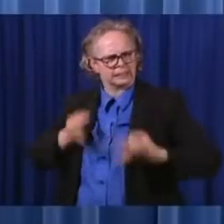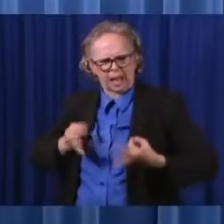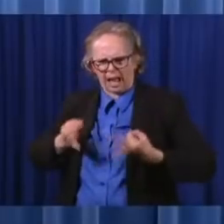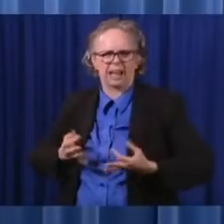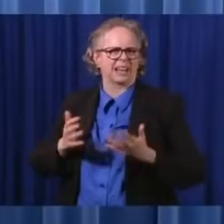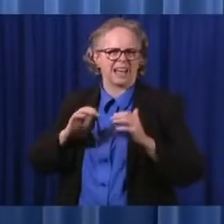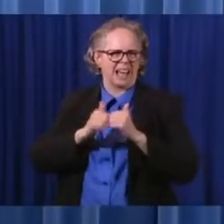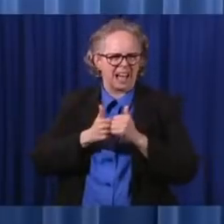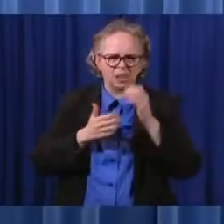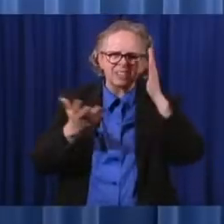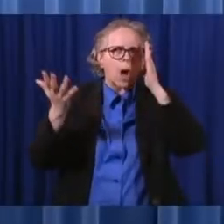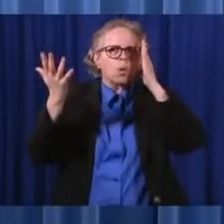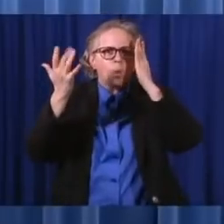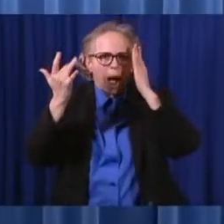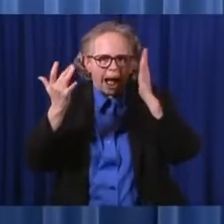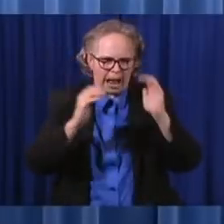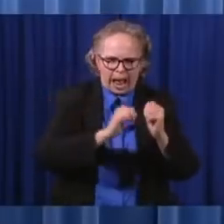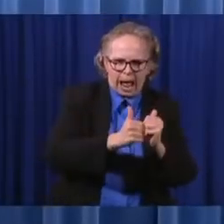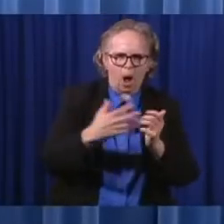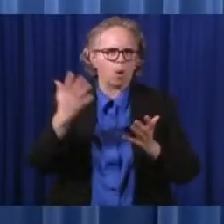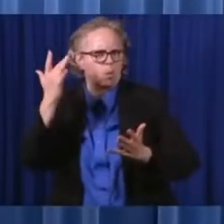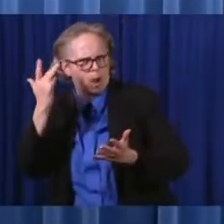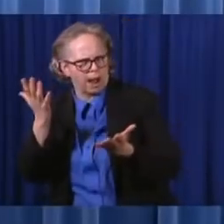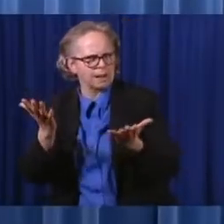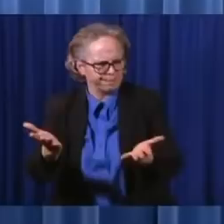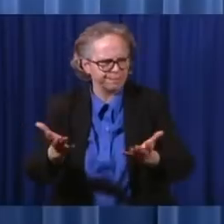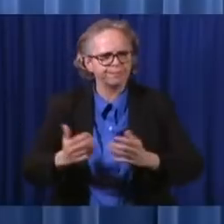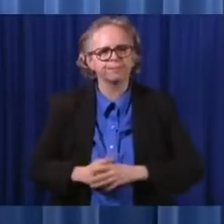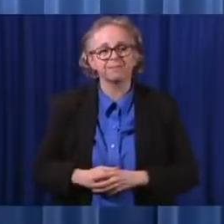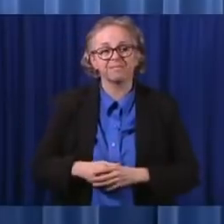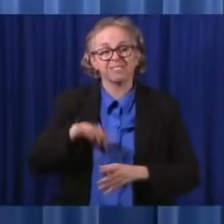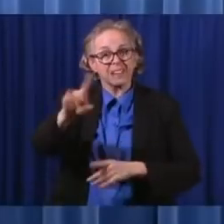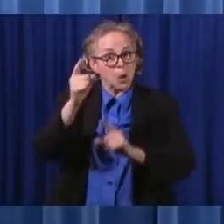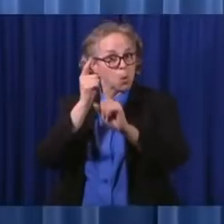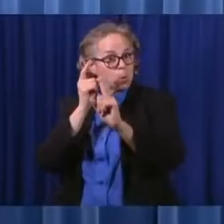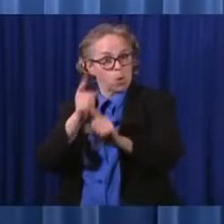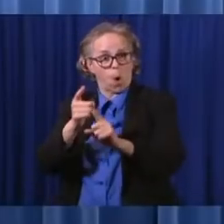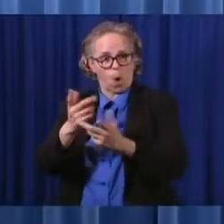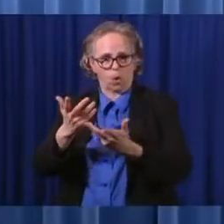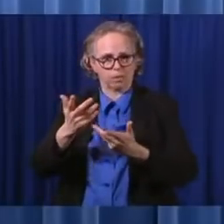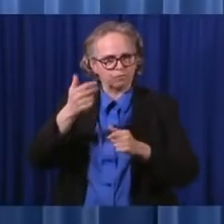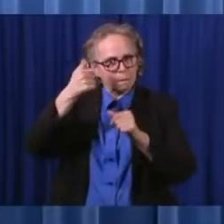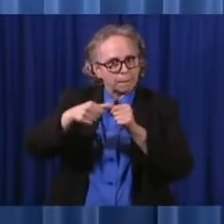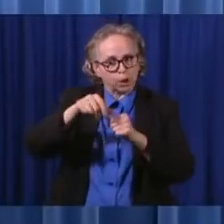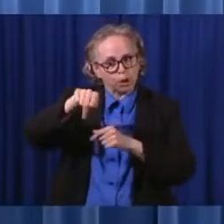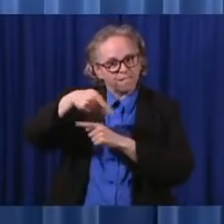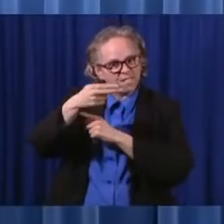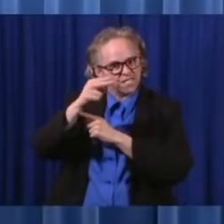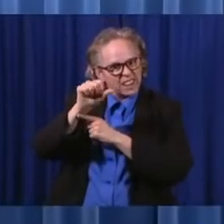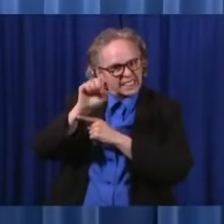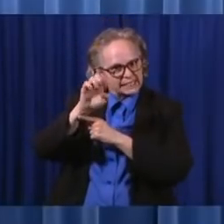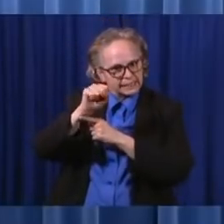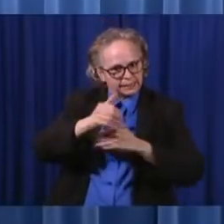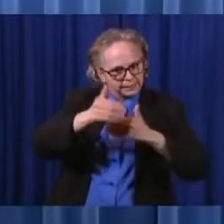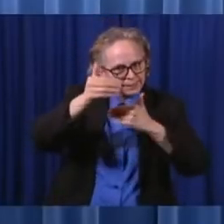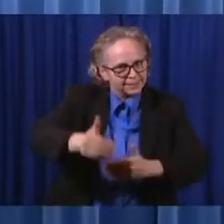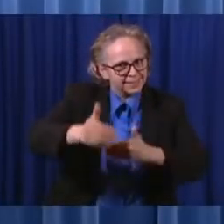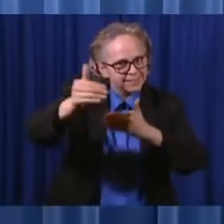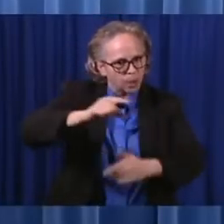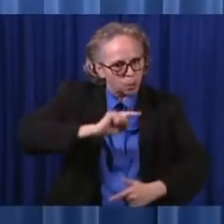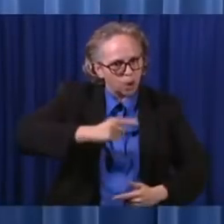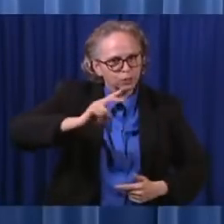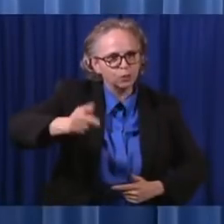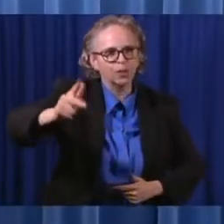done it. We have done this in phases. I know some people have said, well, why didn't you just, May